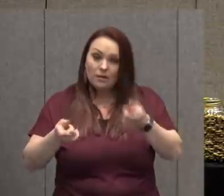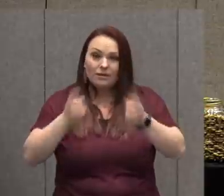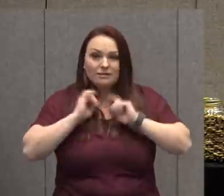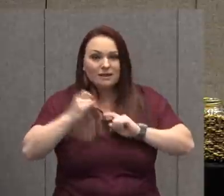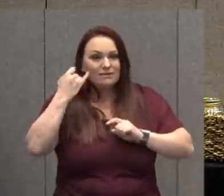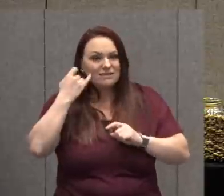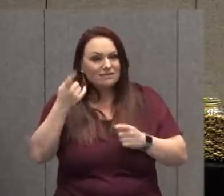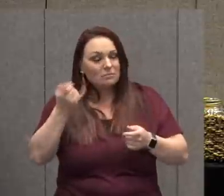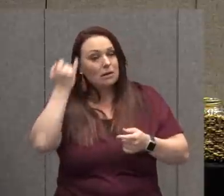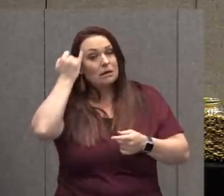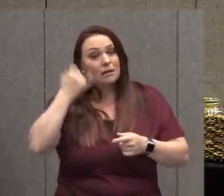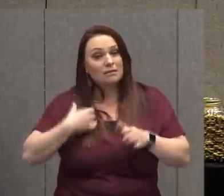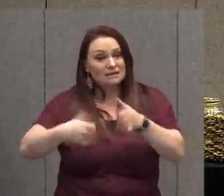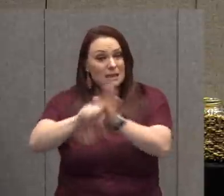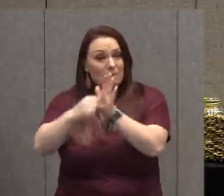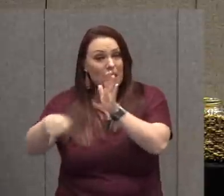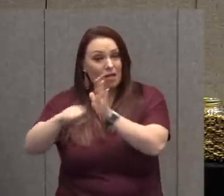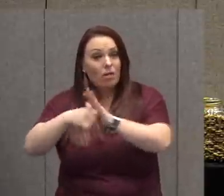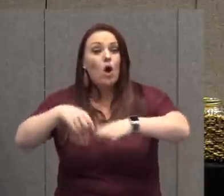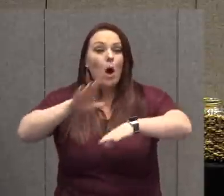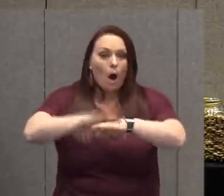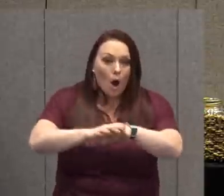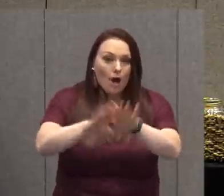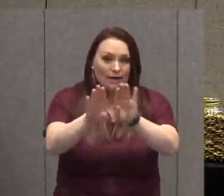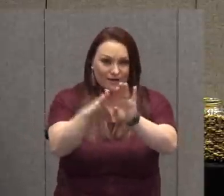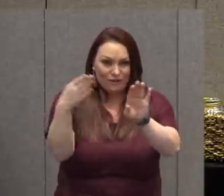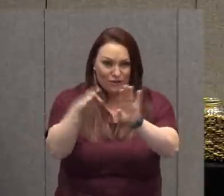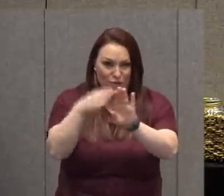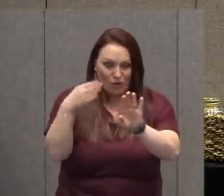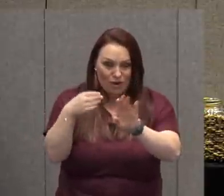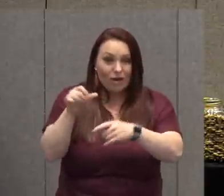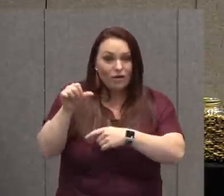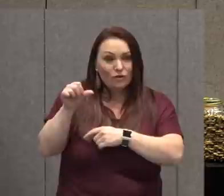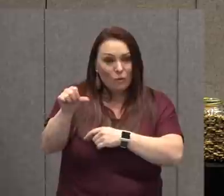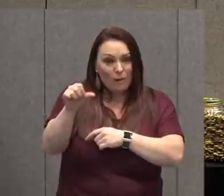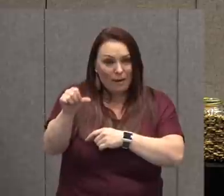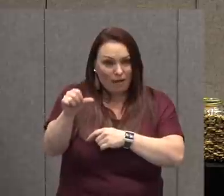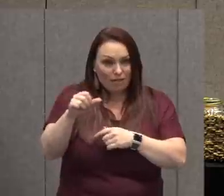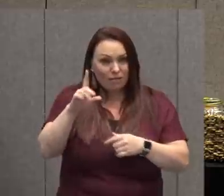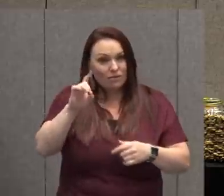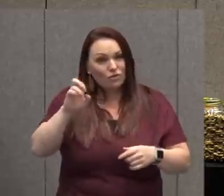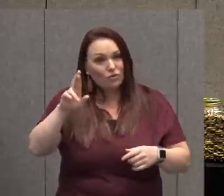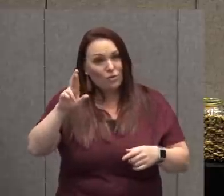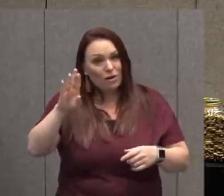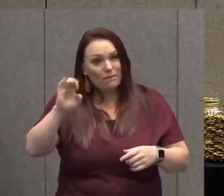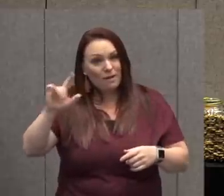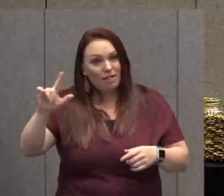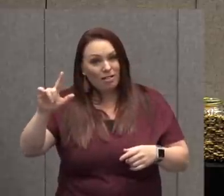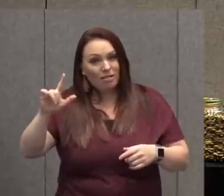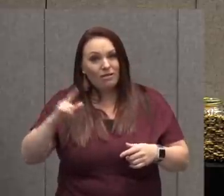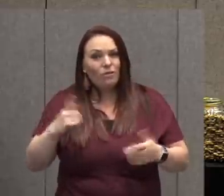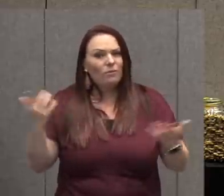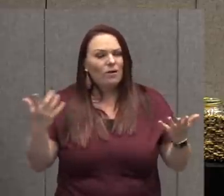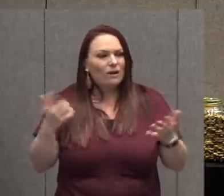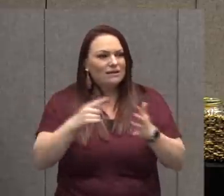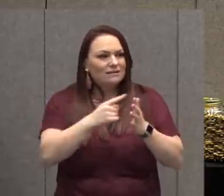that's on a door, right? So I have a question though. What is this